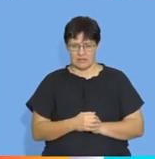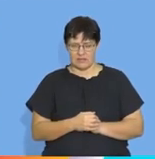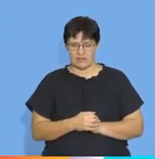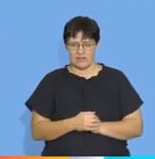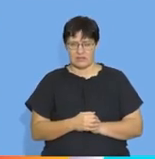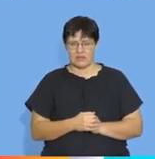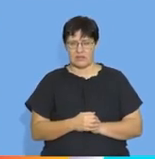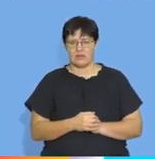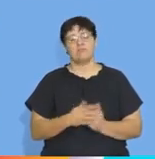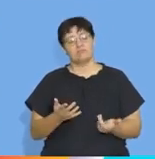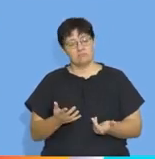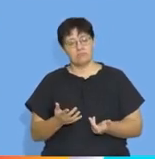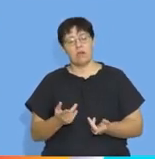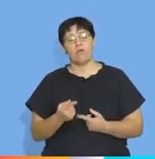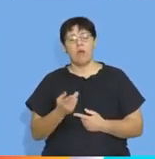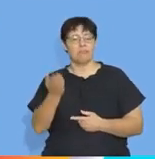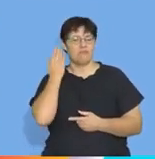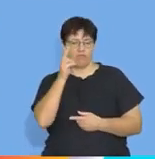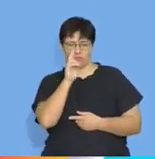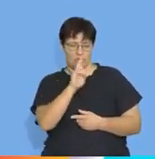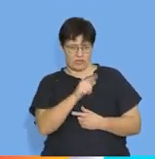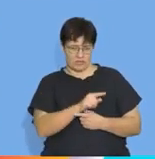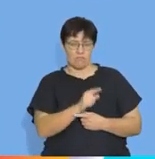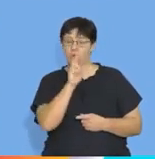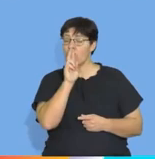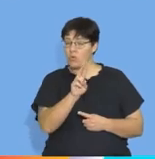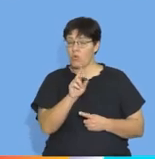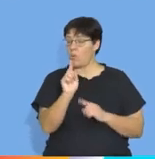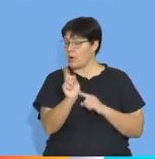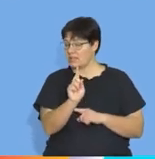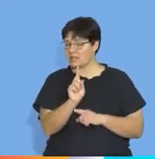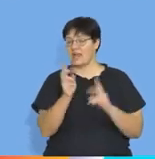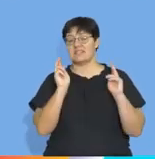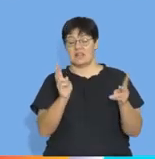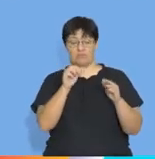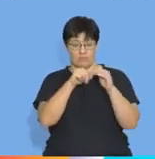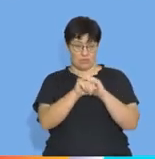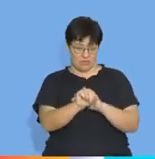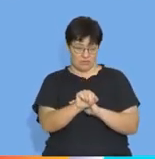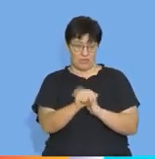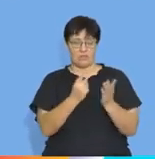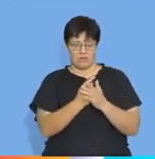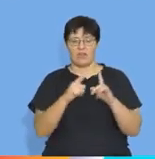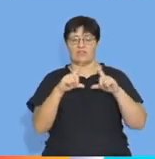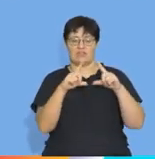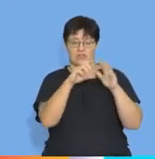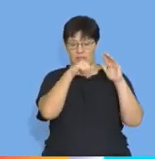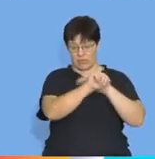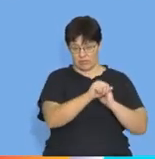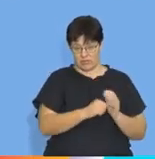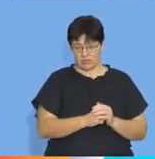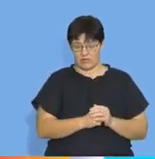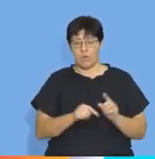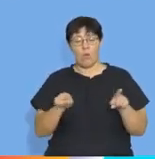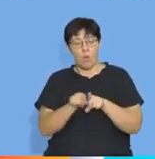to just what we were looking at earlier on? We've looked at the process of a natural birth, which we refer to as a vaginal birth. I